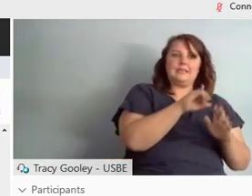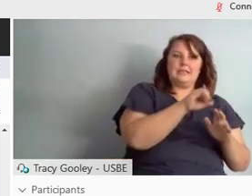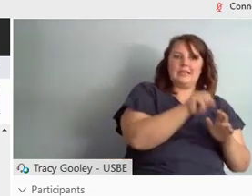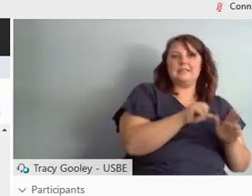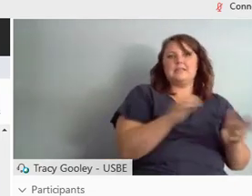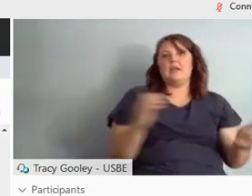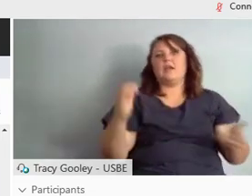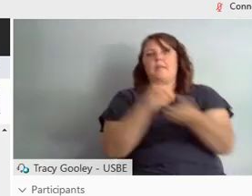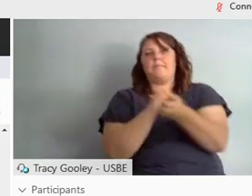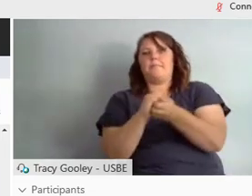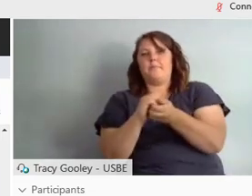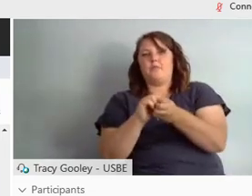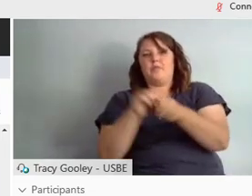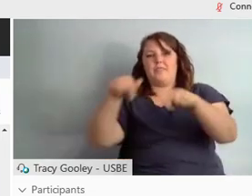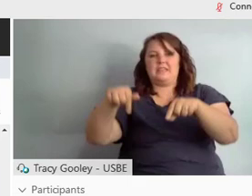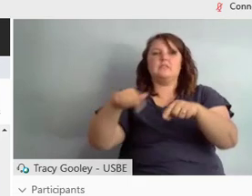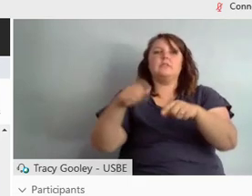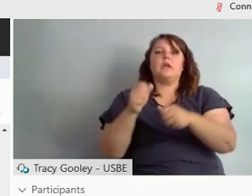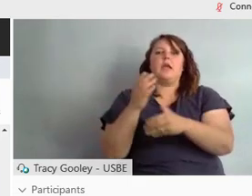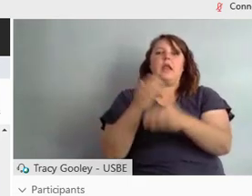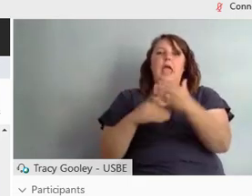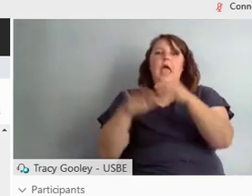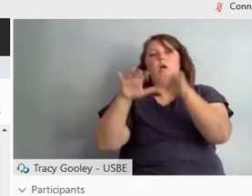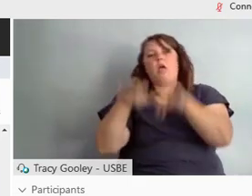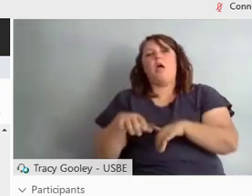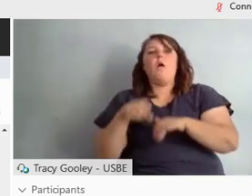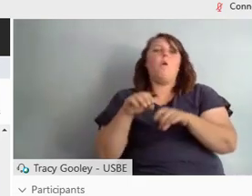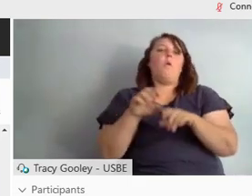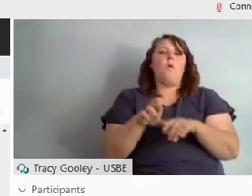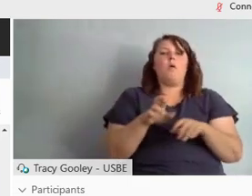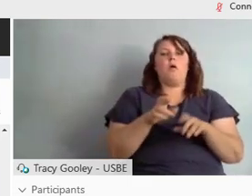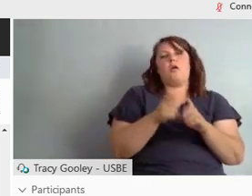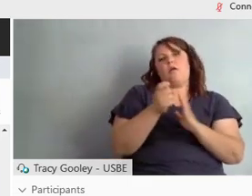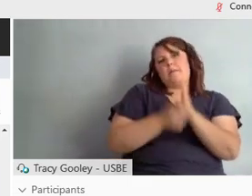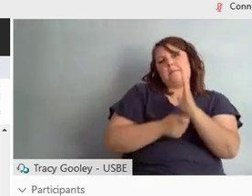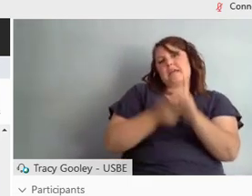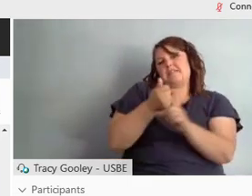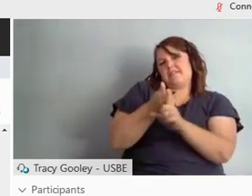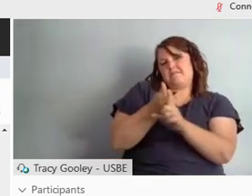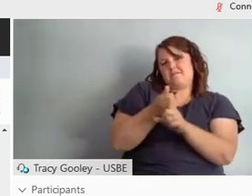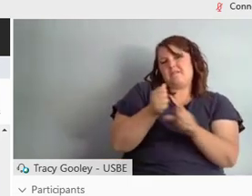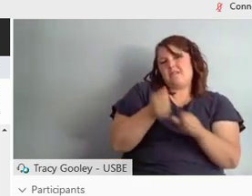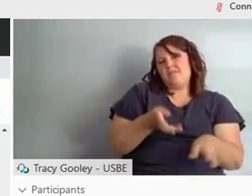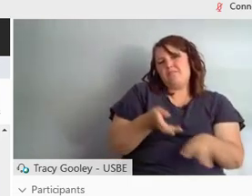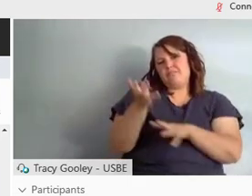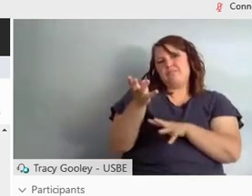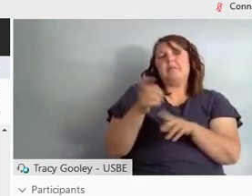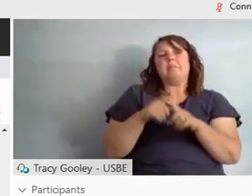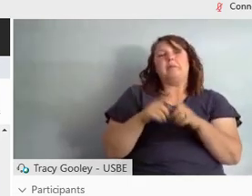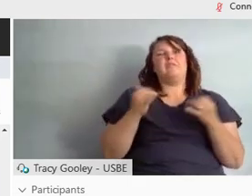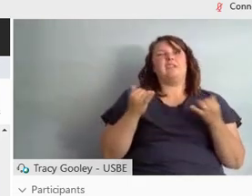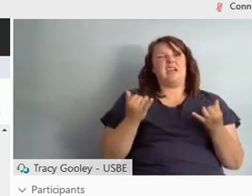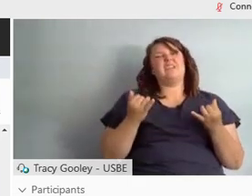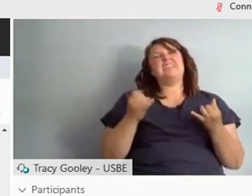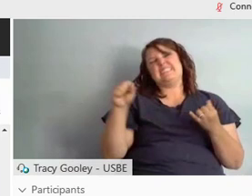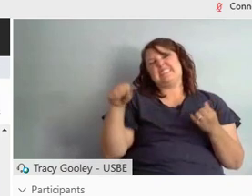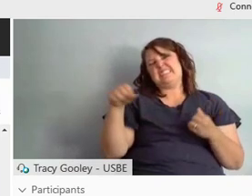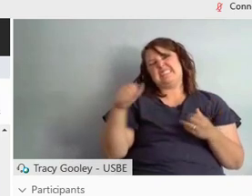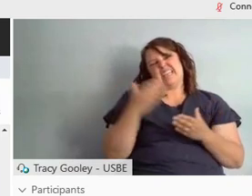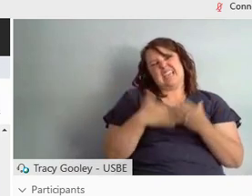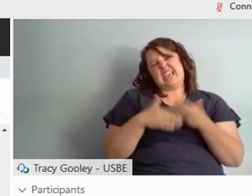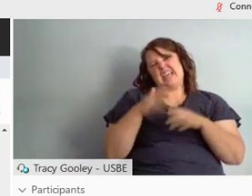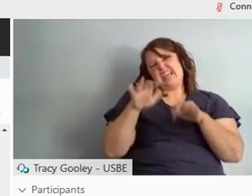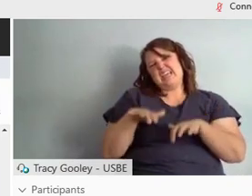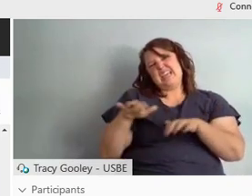both automatically roster and manually roster students. But for right now, you have